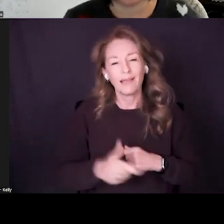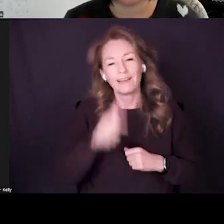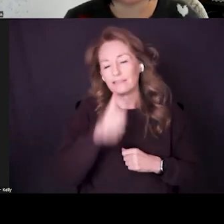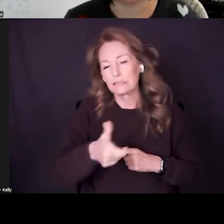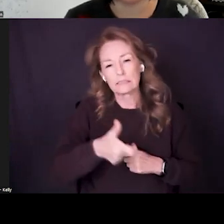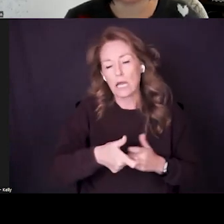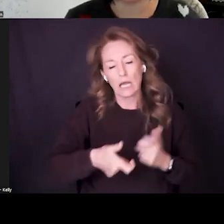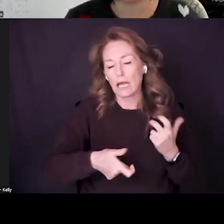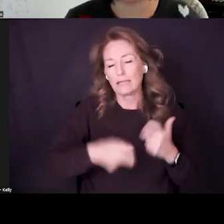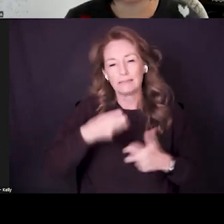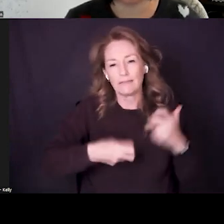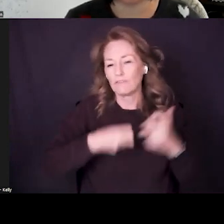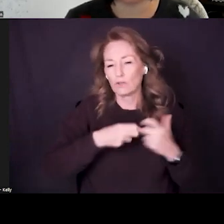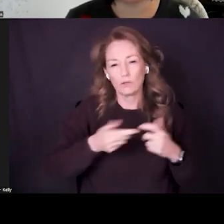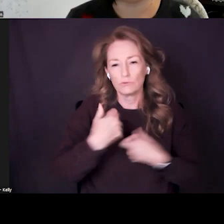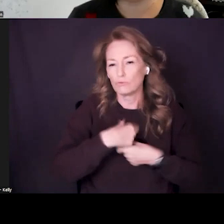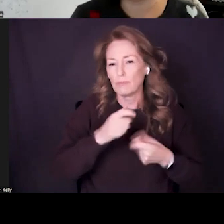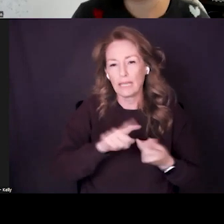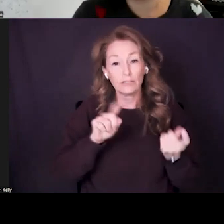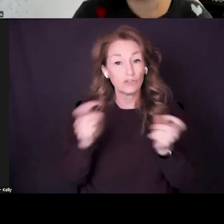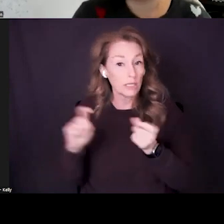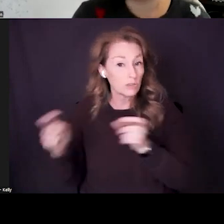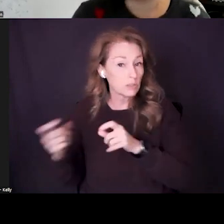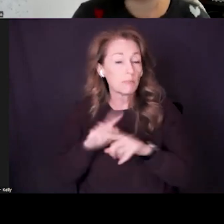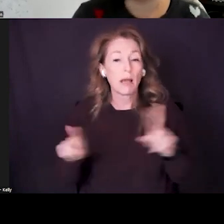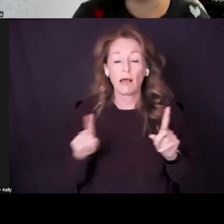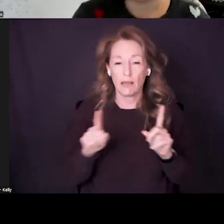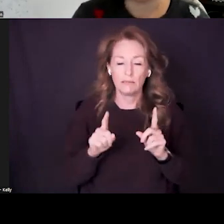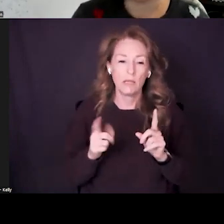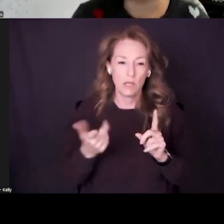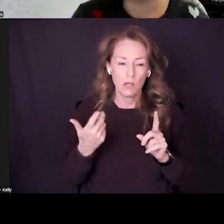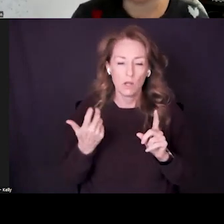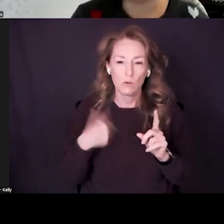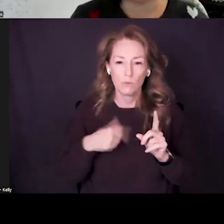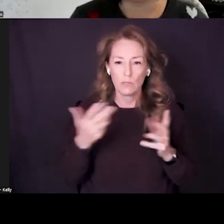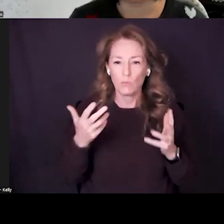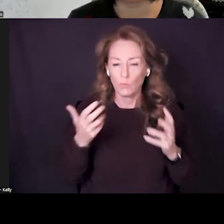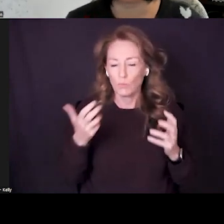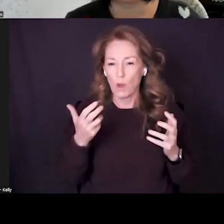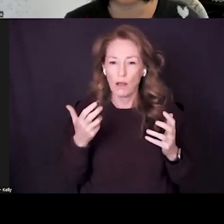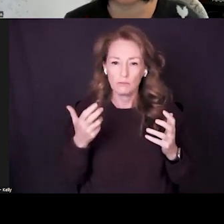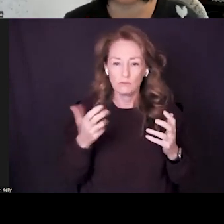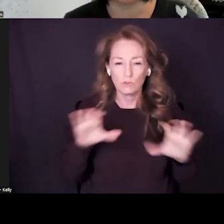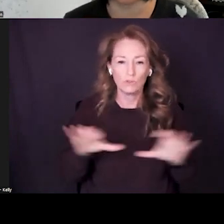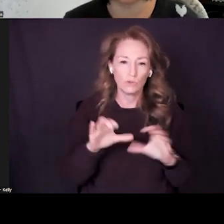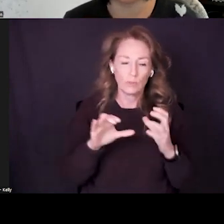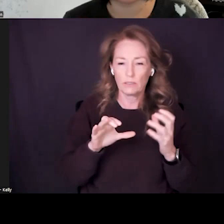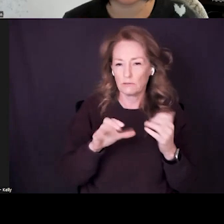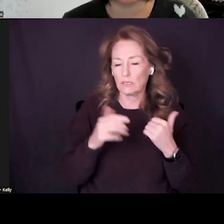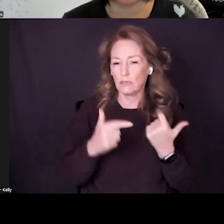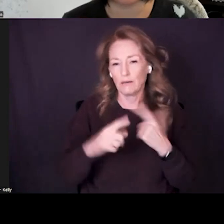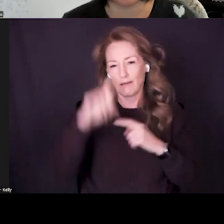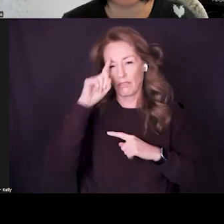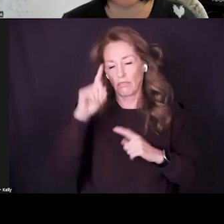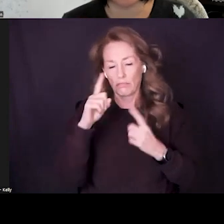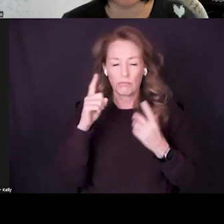so. We just want to do it in a way that really makes sense. We always